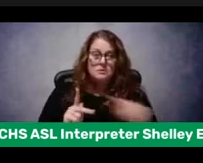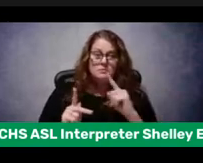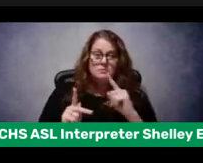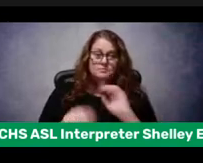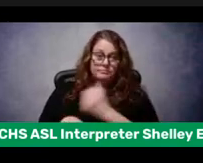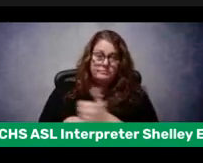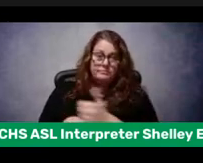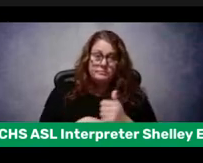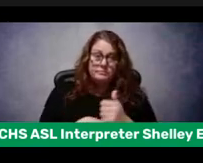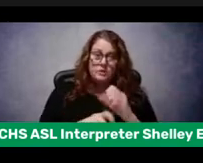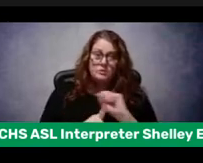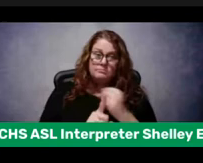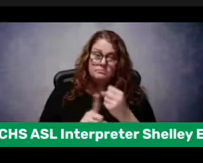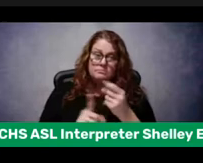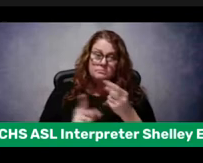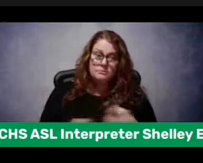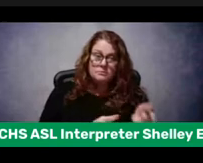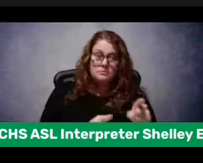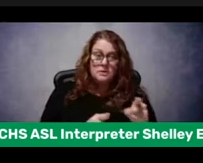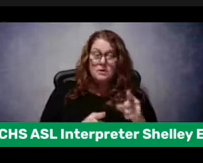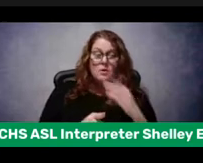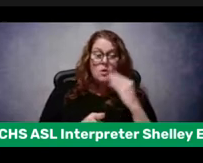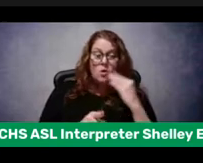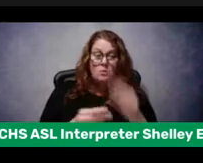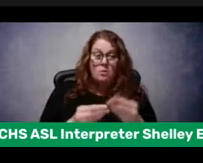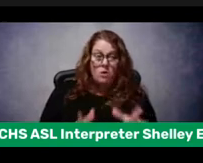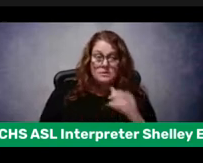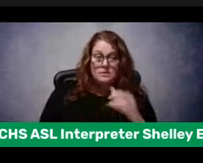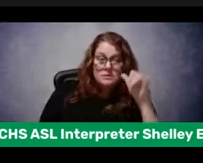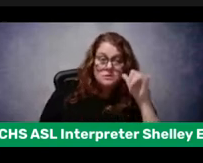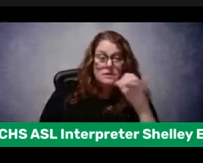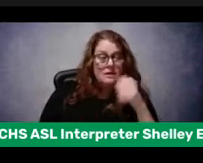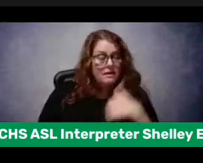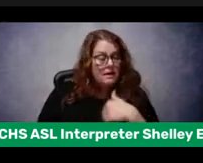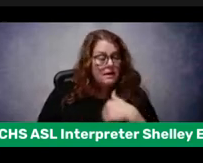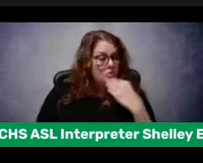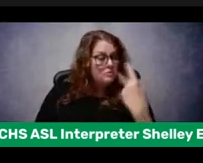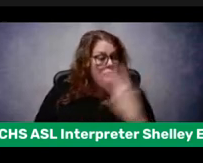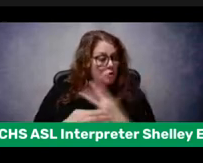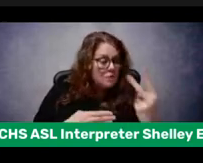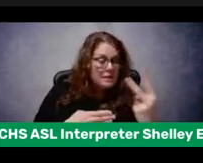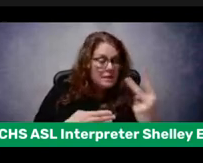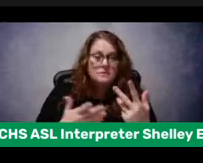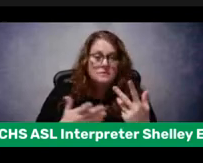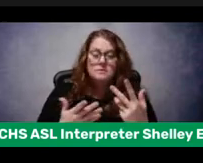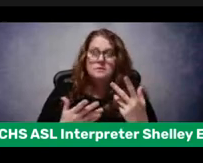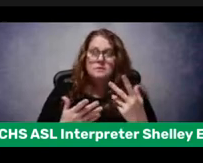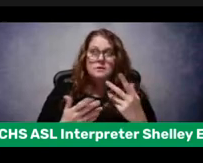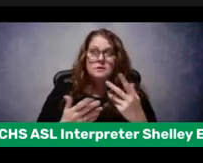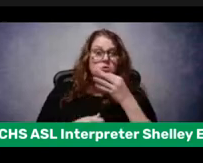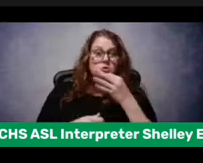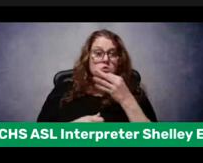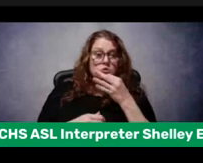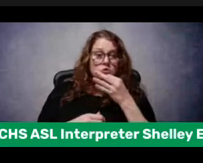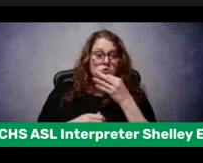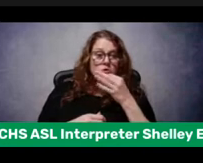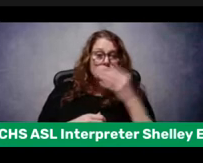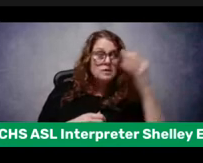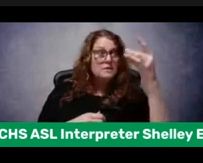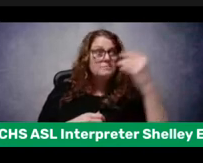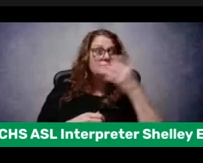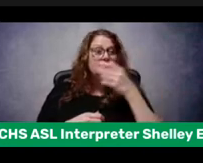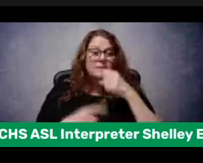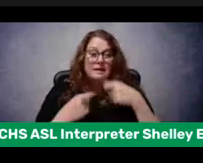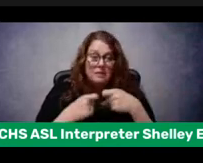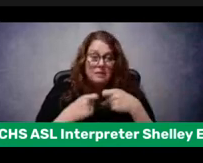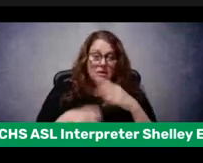their circumstances. They lost their home yesterday. They haven't had food for 2 weeks. They're about to lose the light on Friday if they